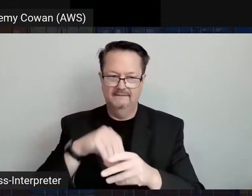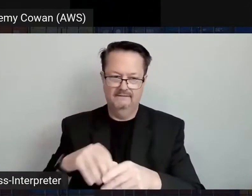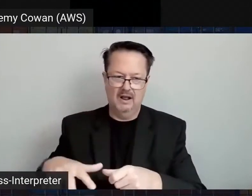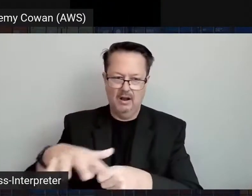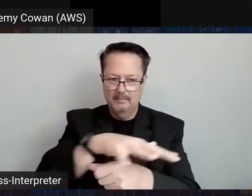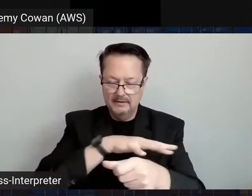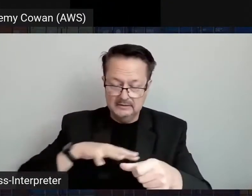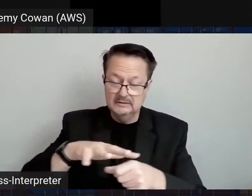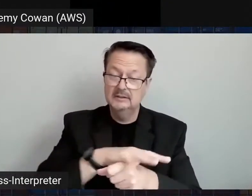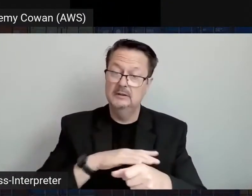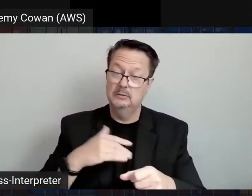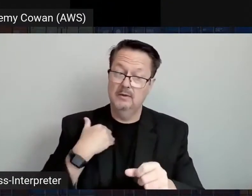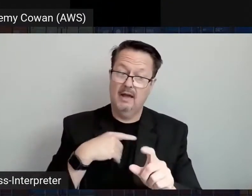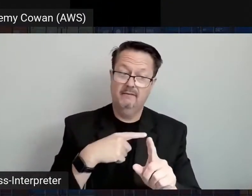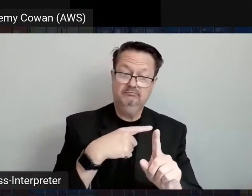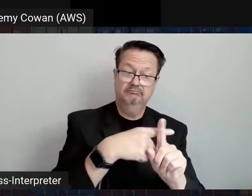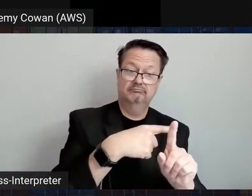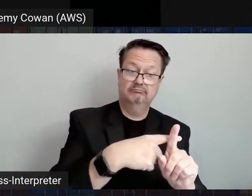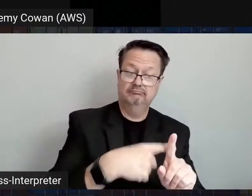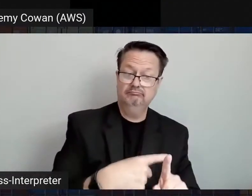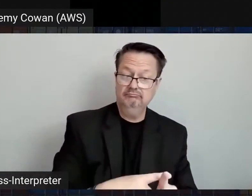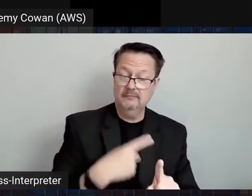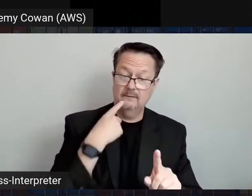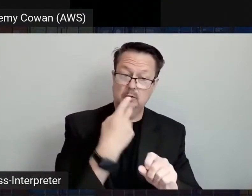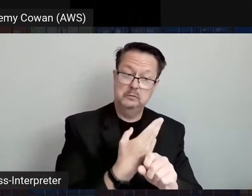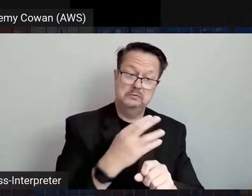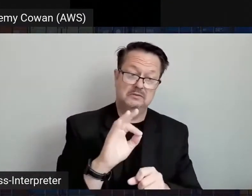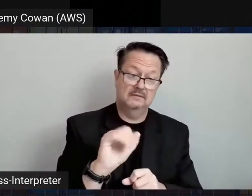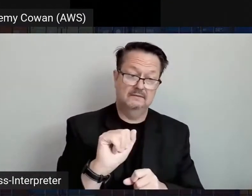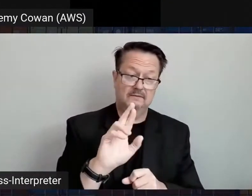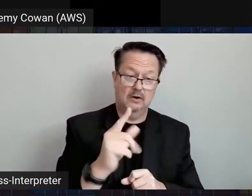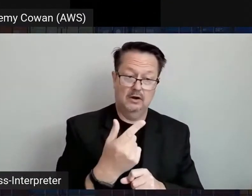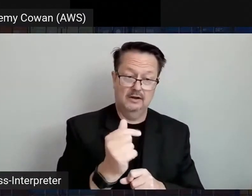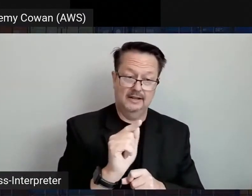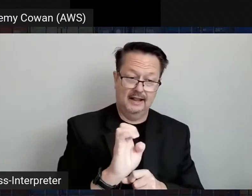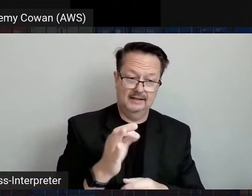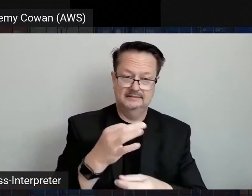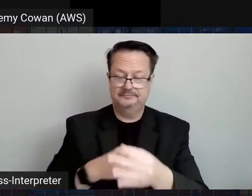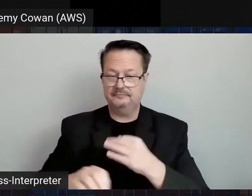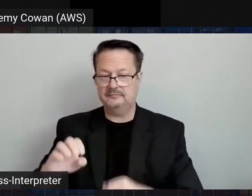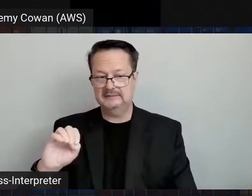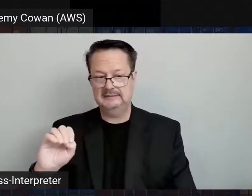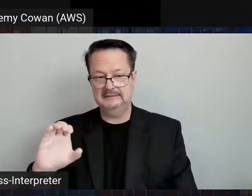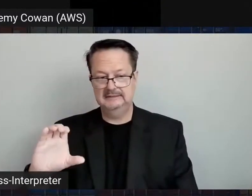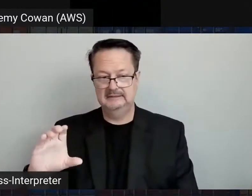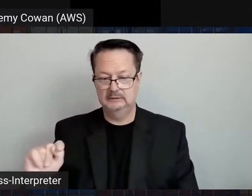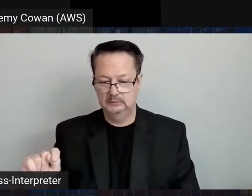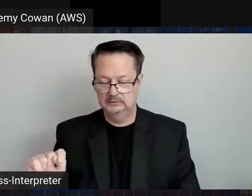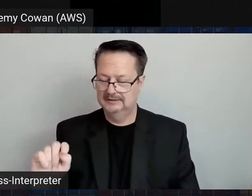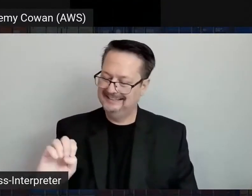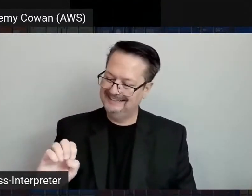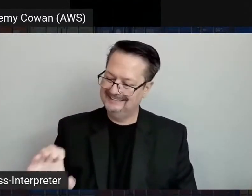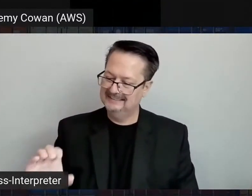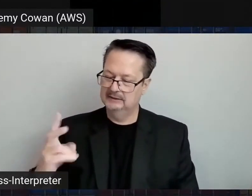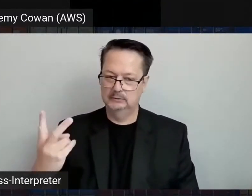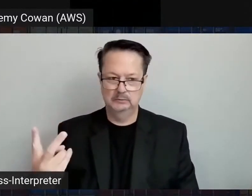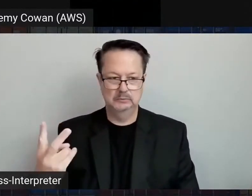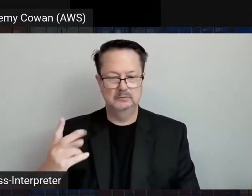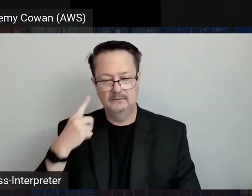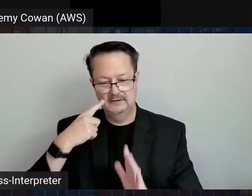there advantages to using Fargate, say, instead of an EC2 instance? So,